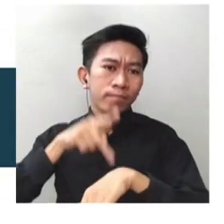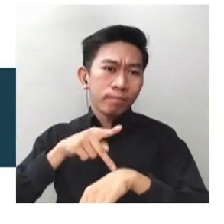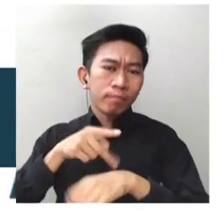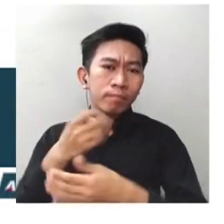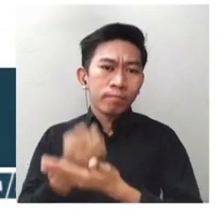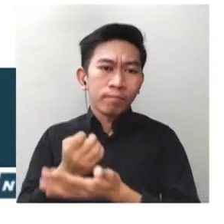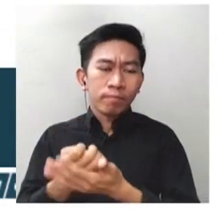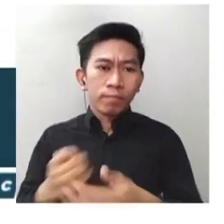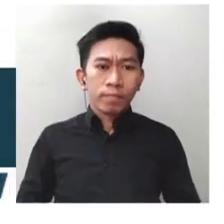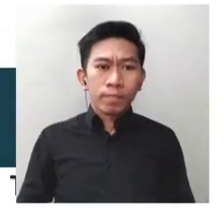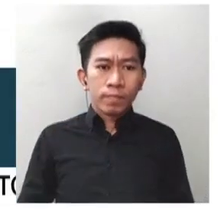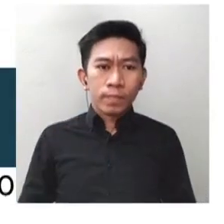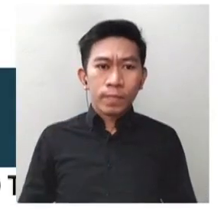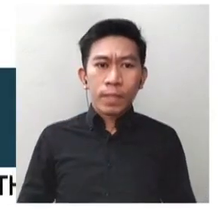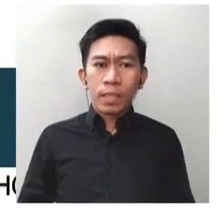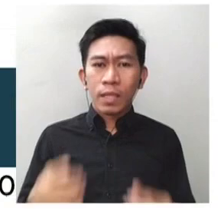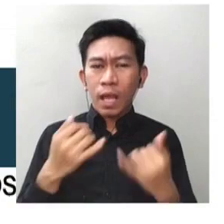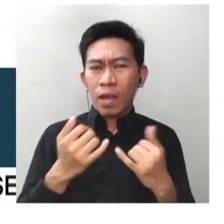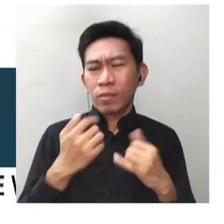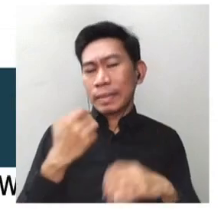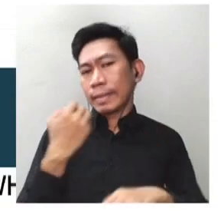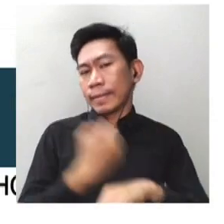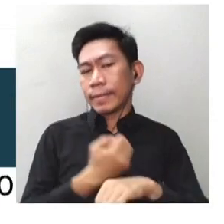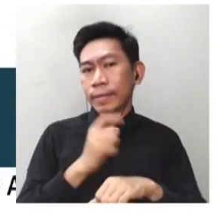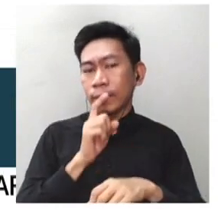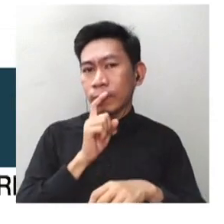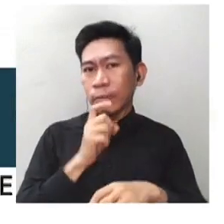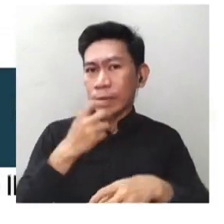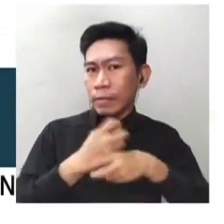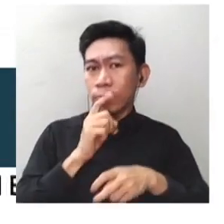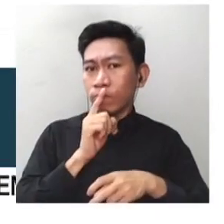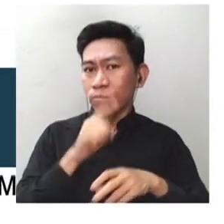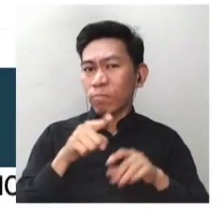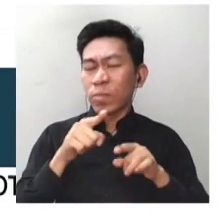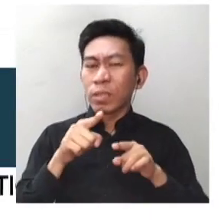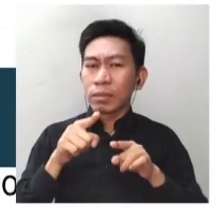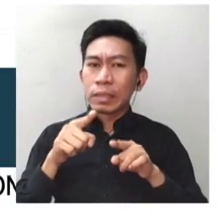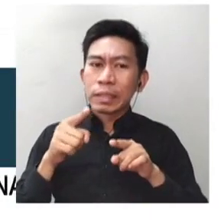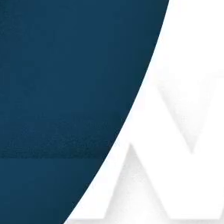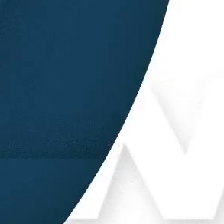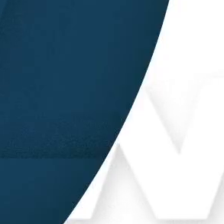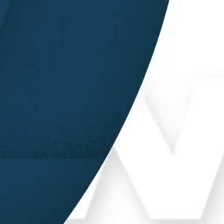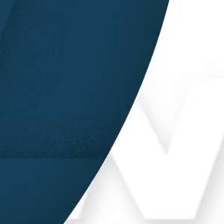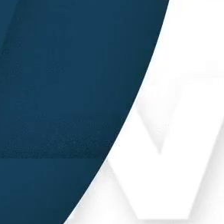made it difficult to really get a clear direction from the Department of Agriculture.